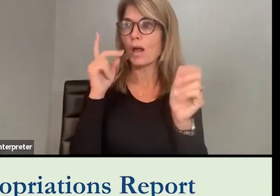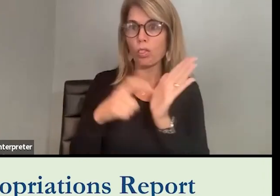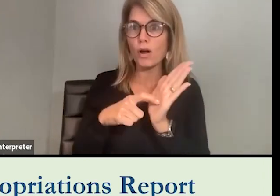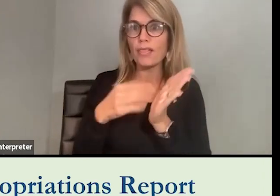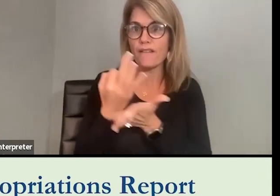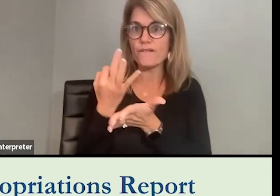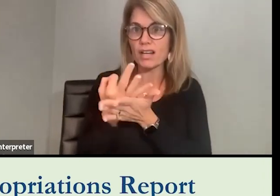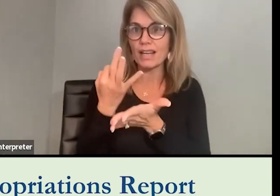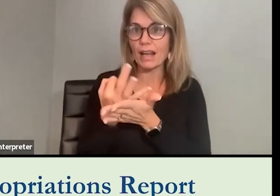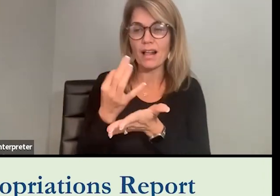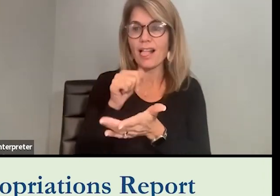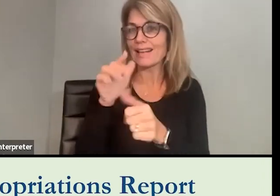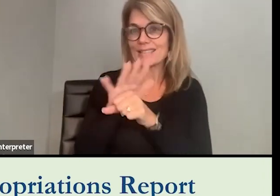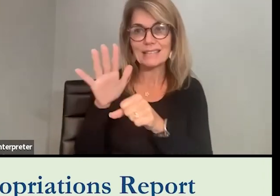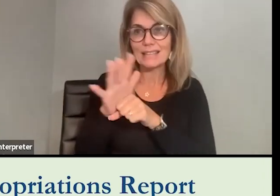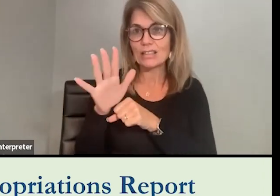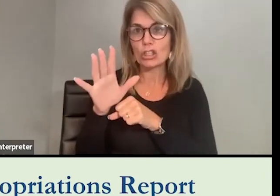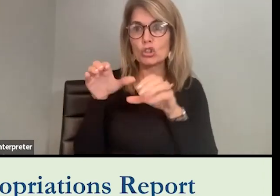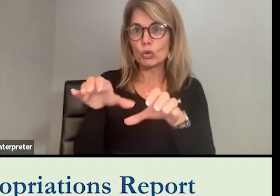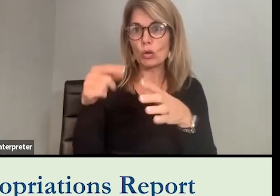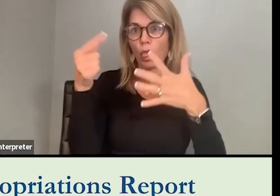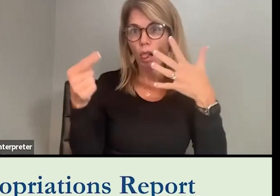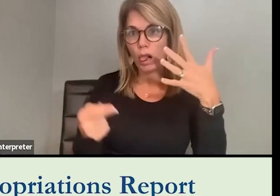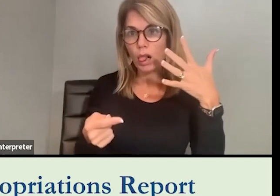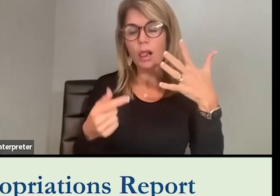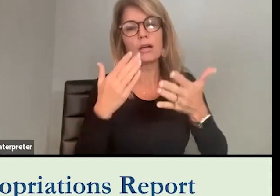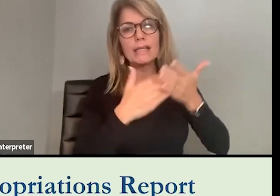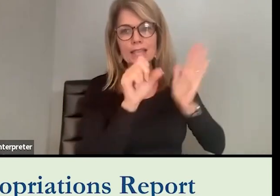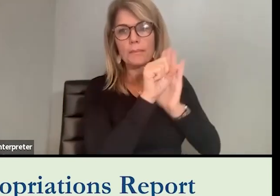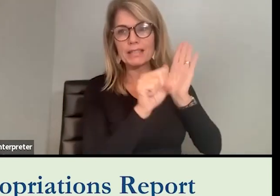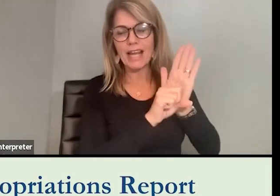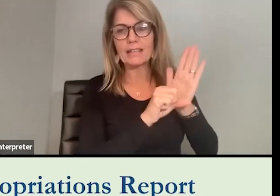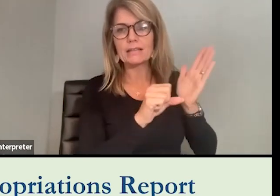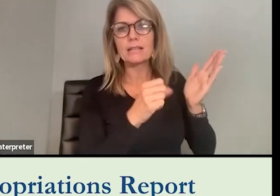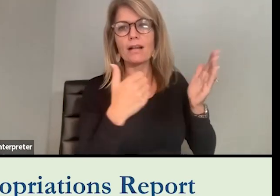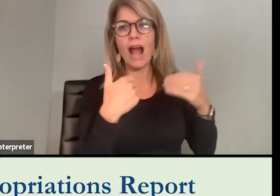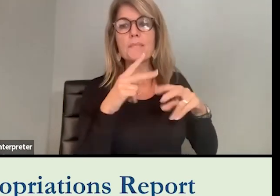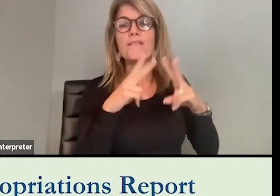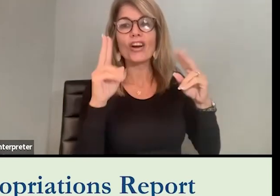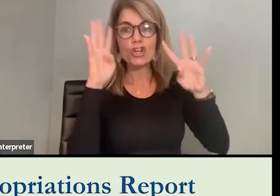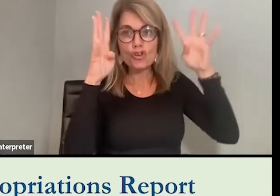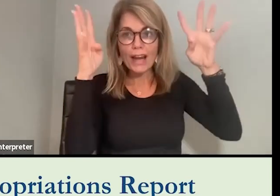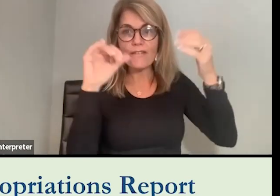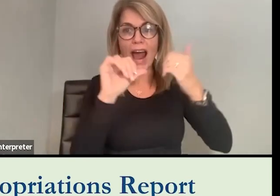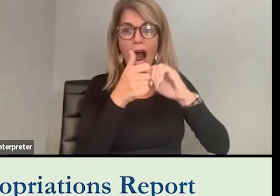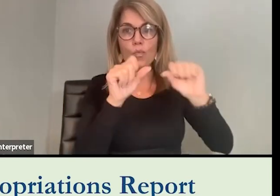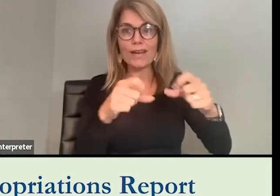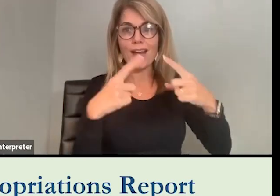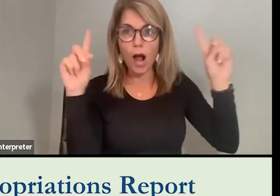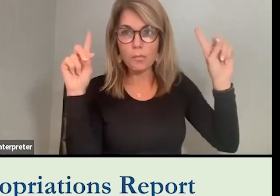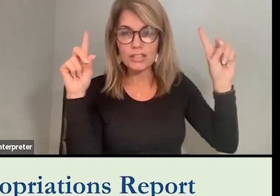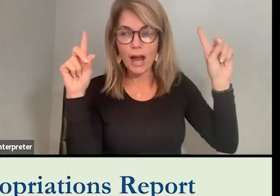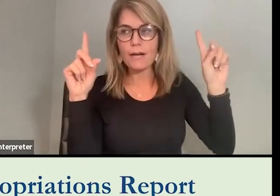do all of the things. Some states have been very creative about how they've been able to move in that direction. And lastly, to